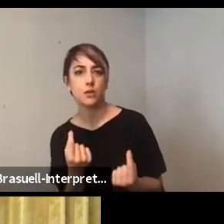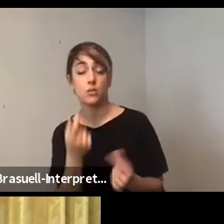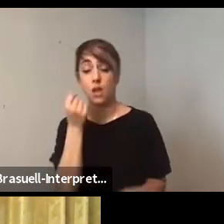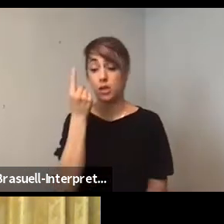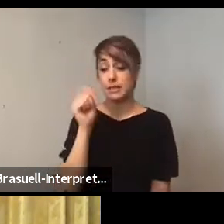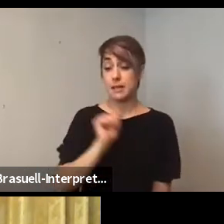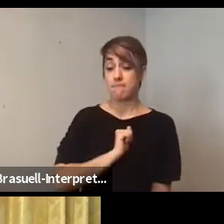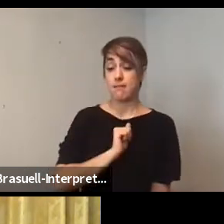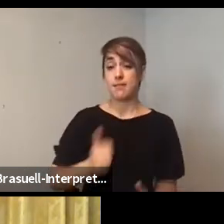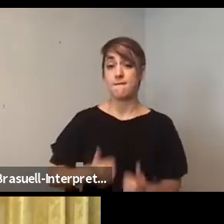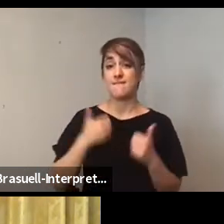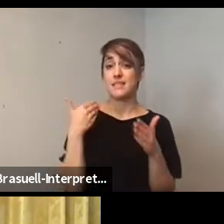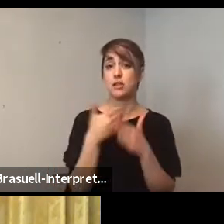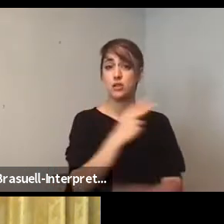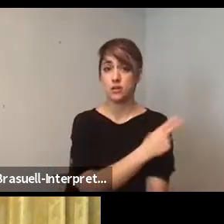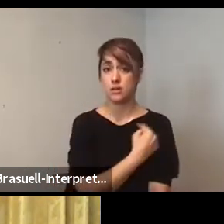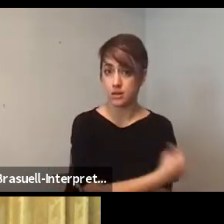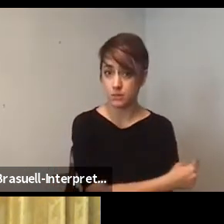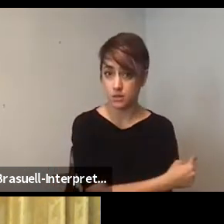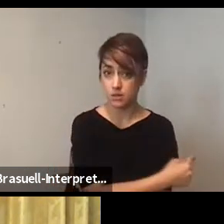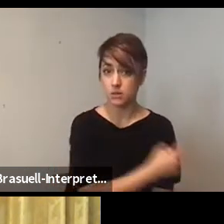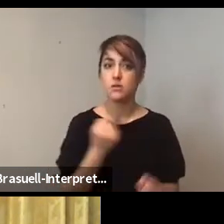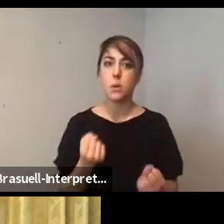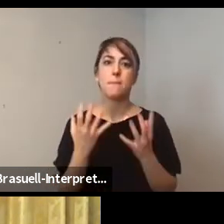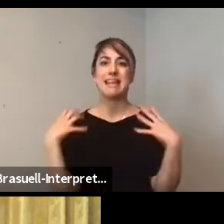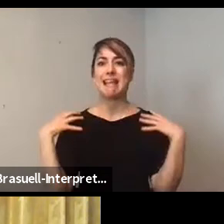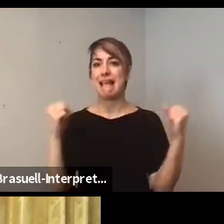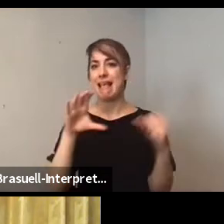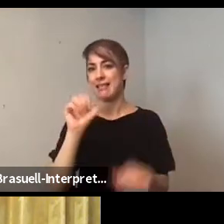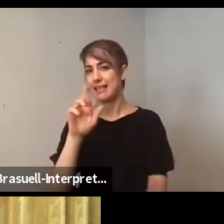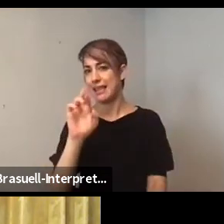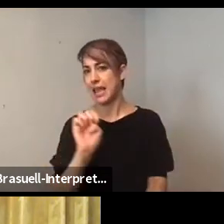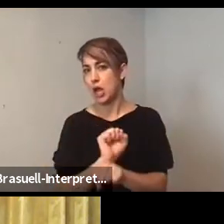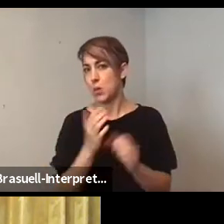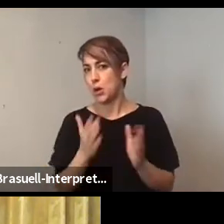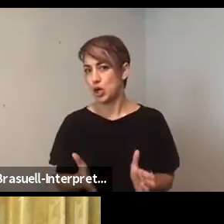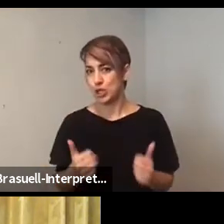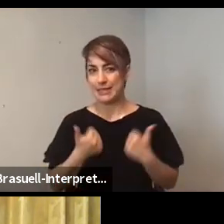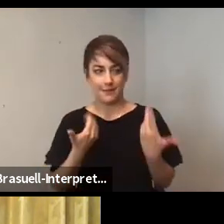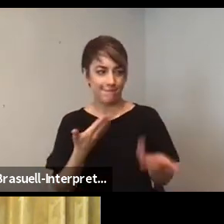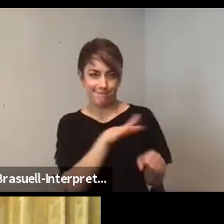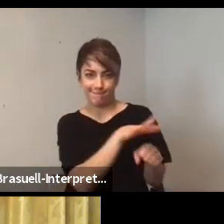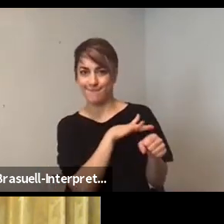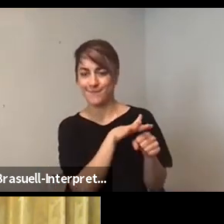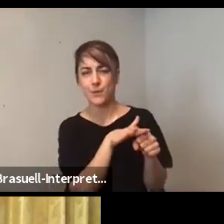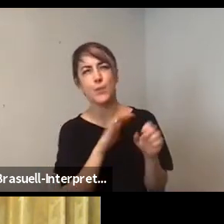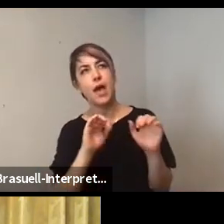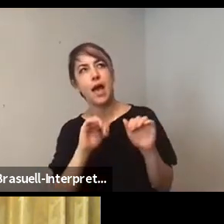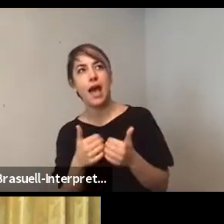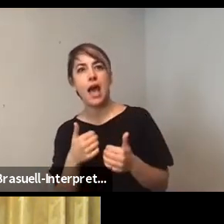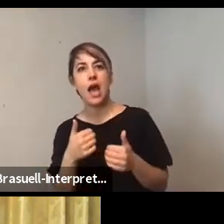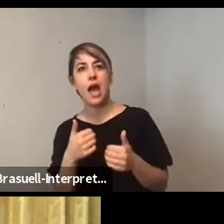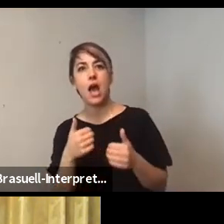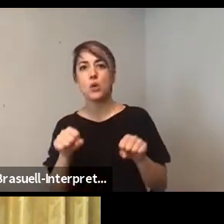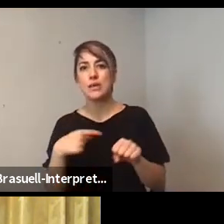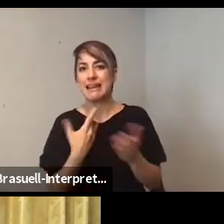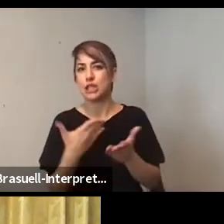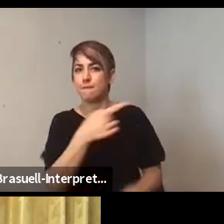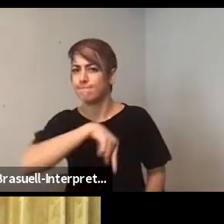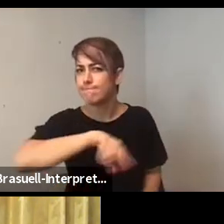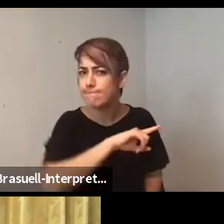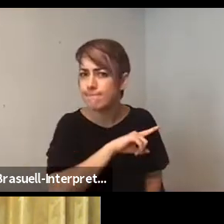workers in my neighborhood, right? And so starting to think about how I could serve them, lots of conversations around